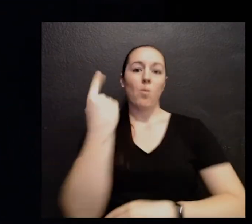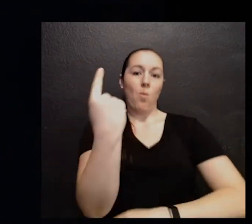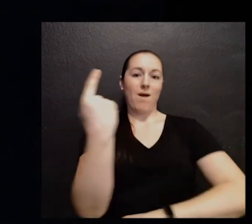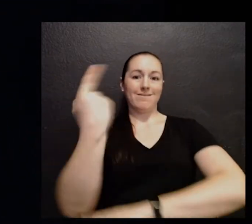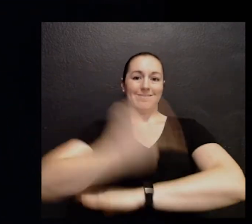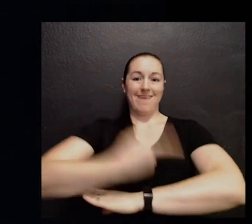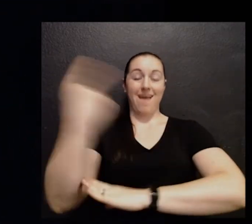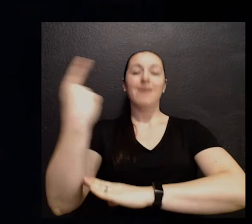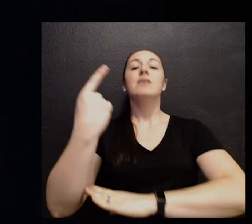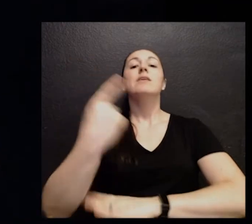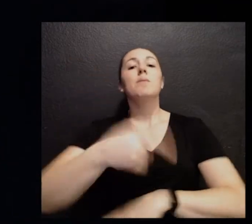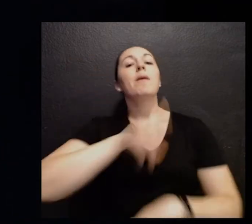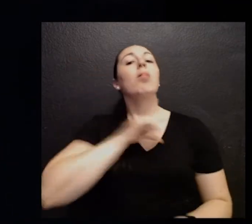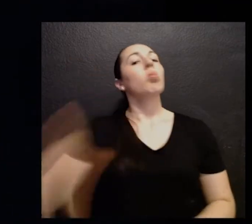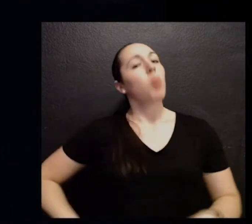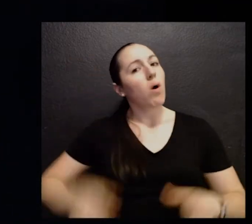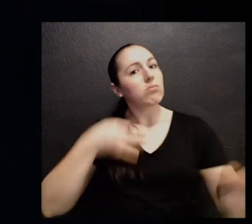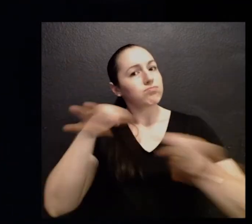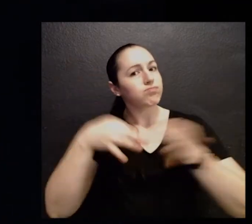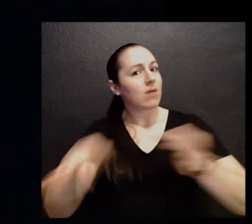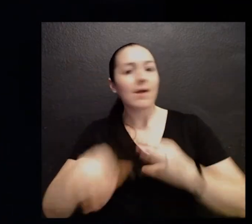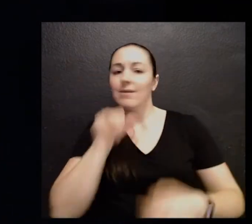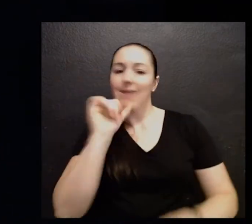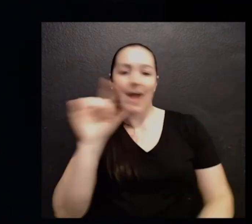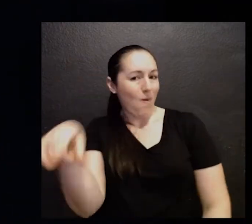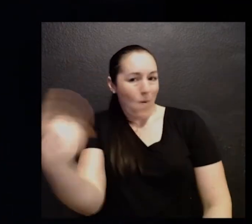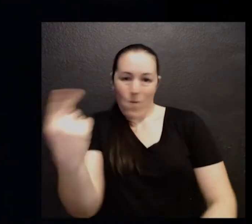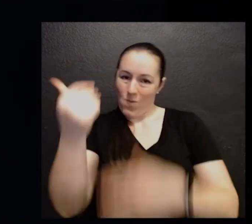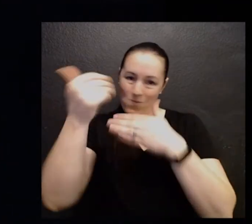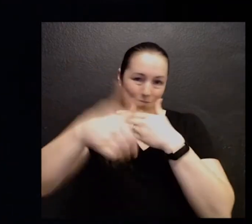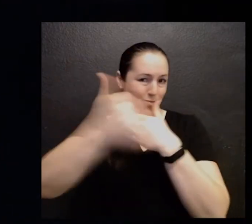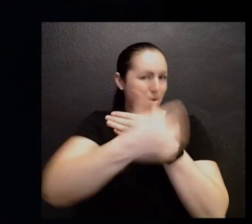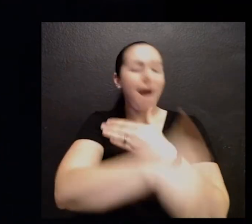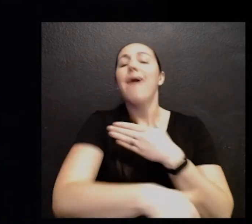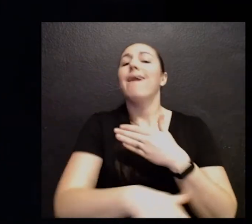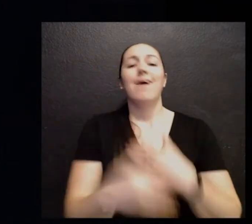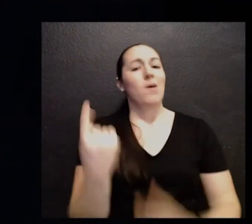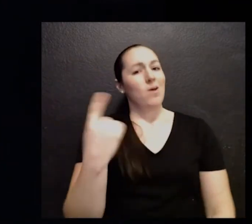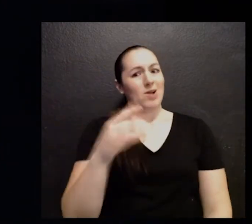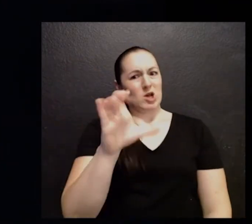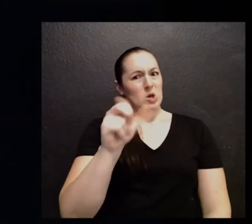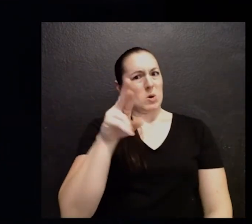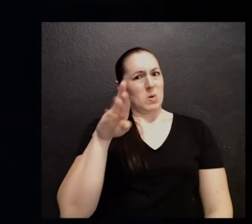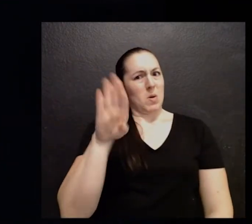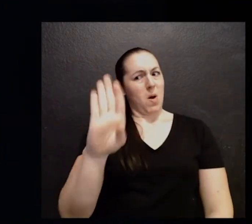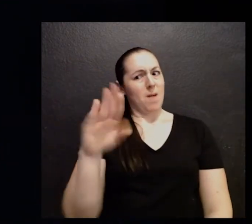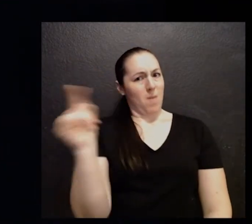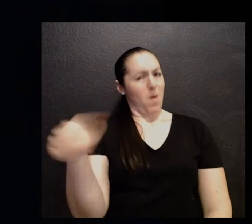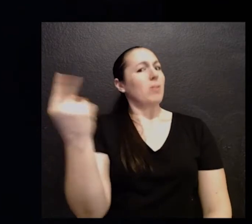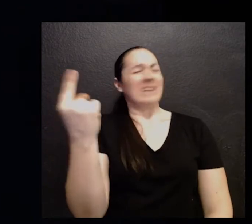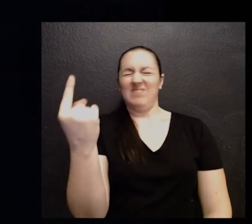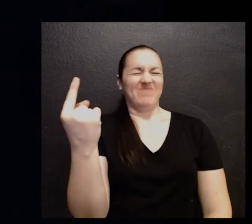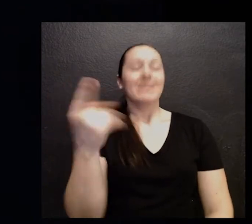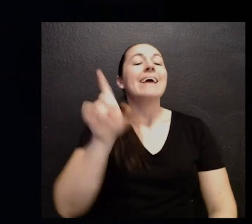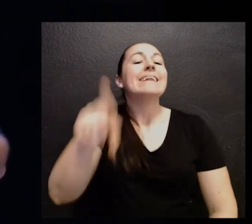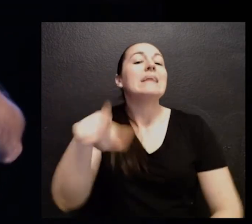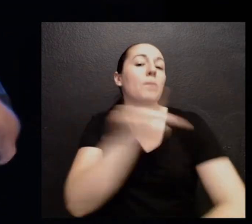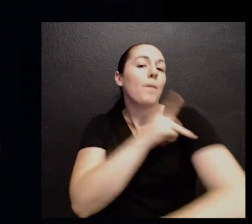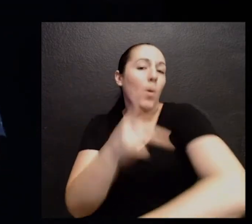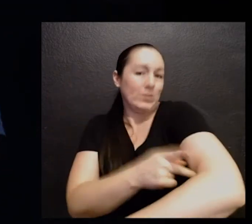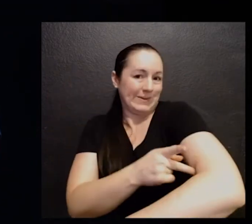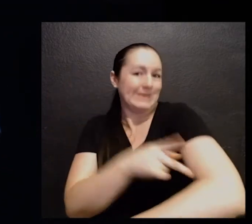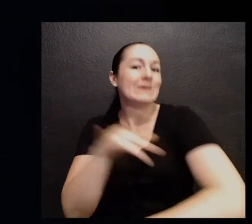isn't enough. We can't just have this all-carb diet. That's way too much gluten for one person. I got to send some protein too. So he also